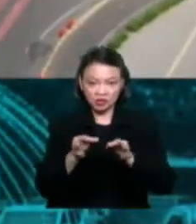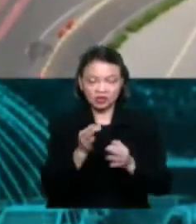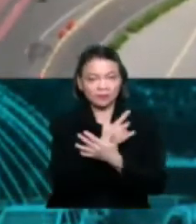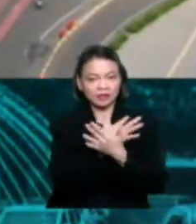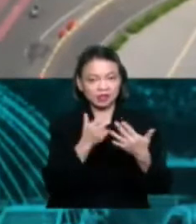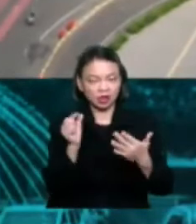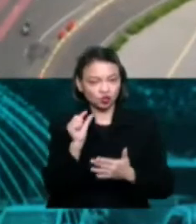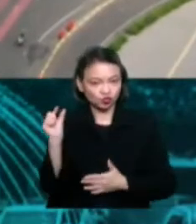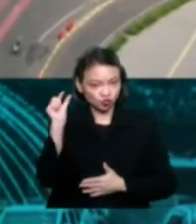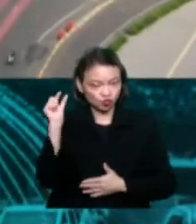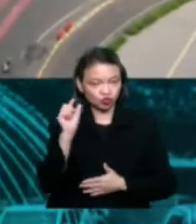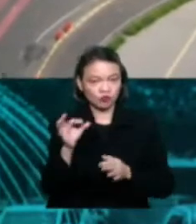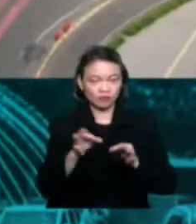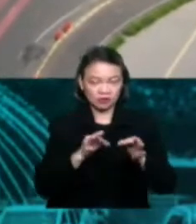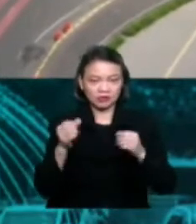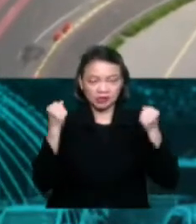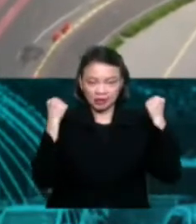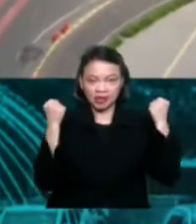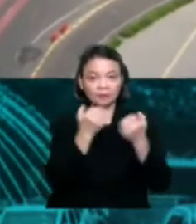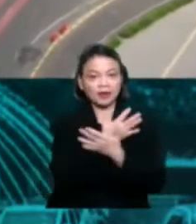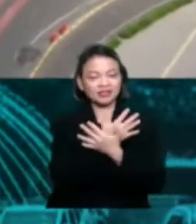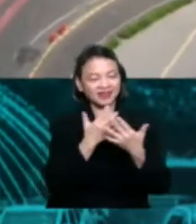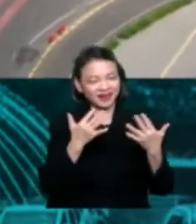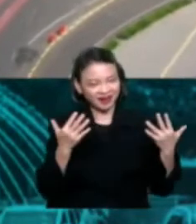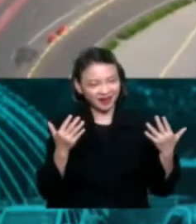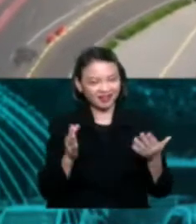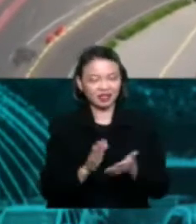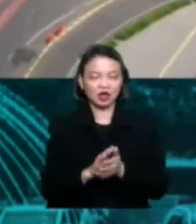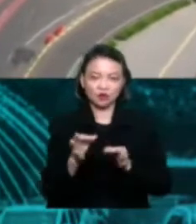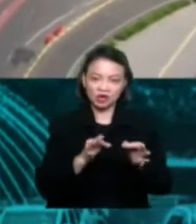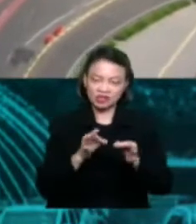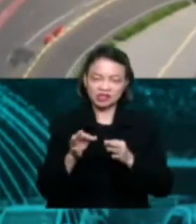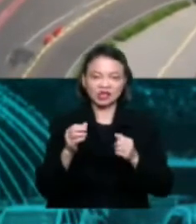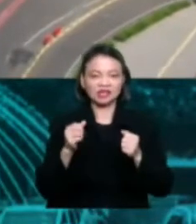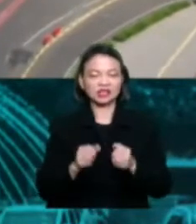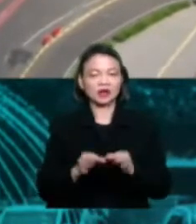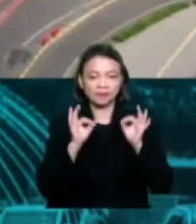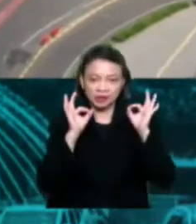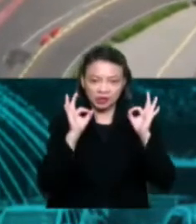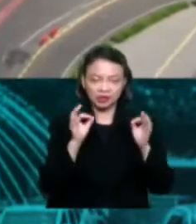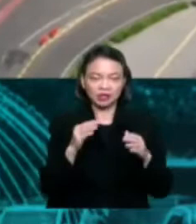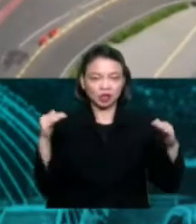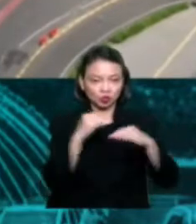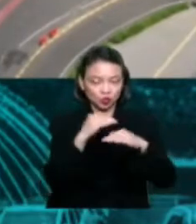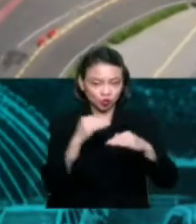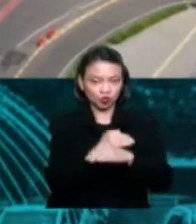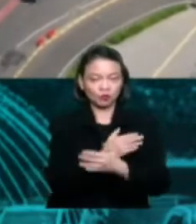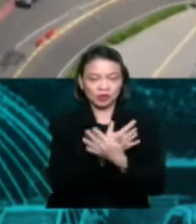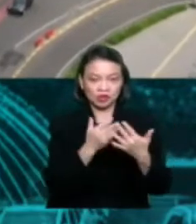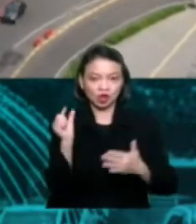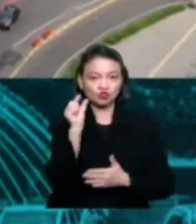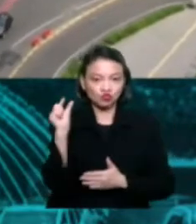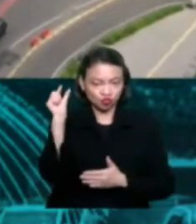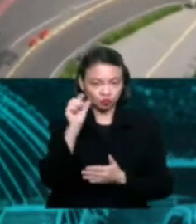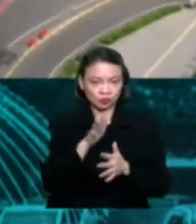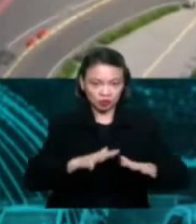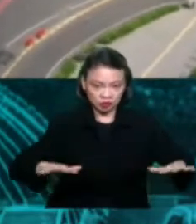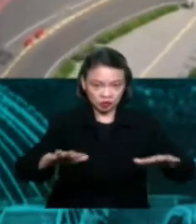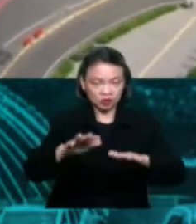educational facility, public transportation, and green space. Secondly, we have to implement the